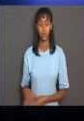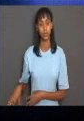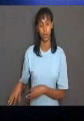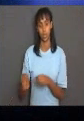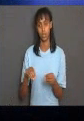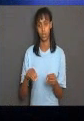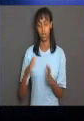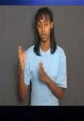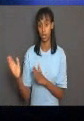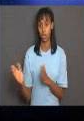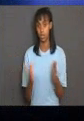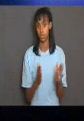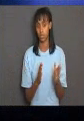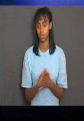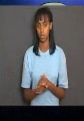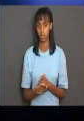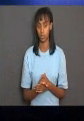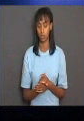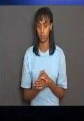Students, let's get ready.